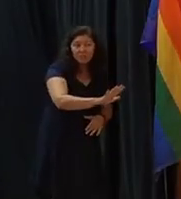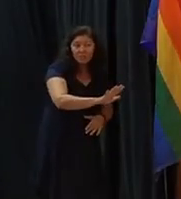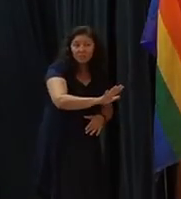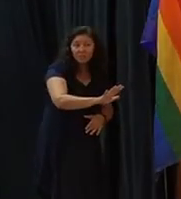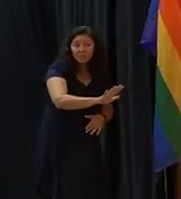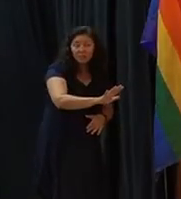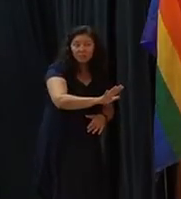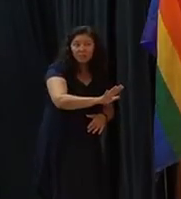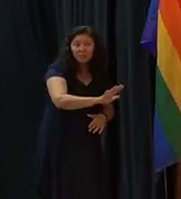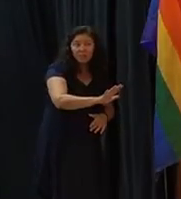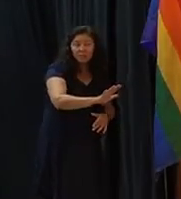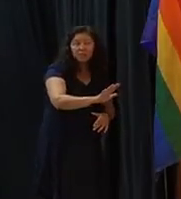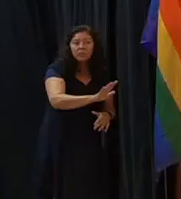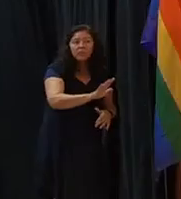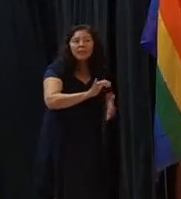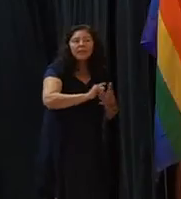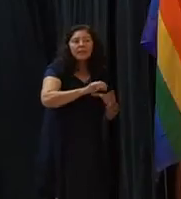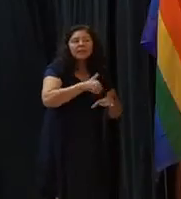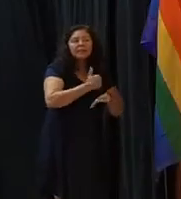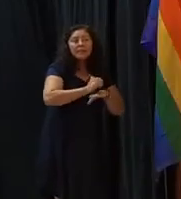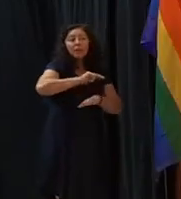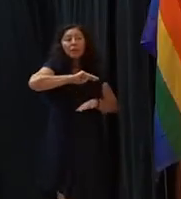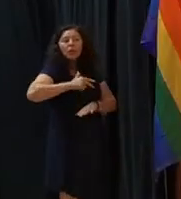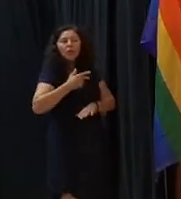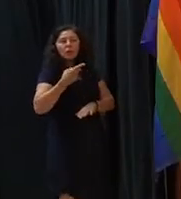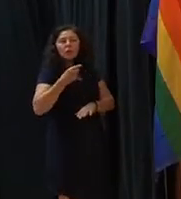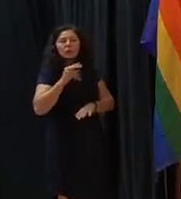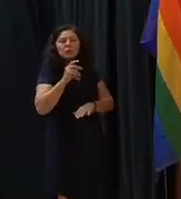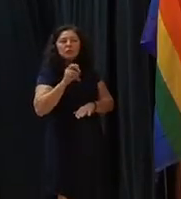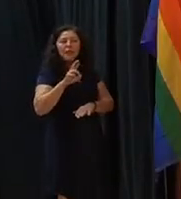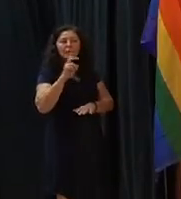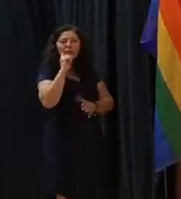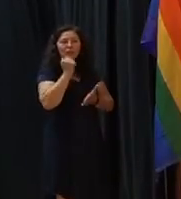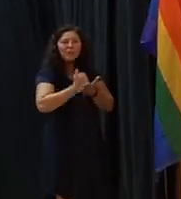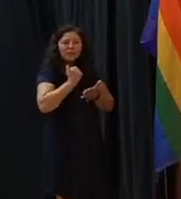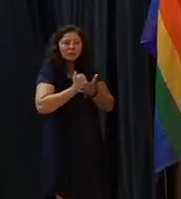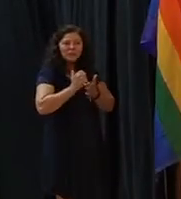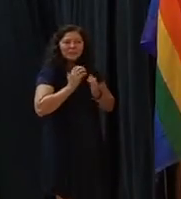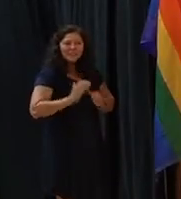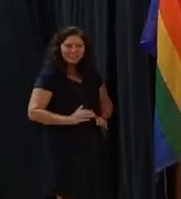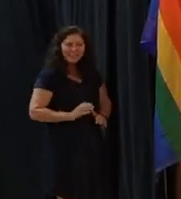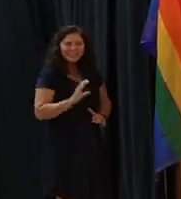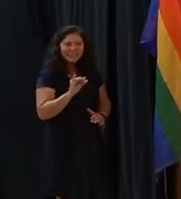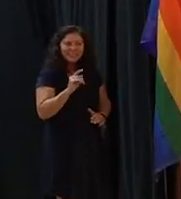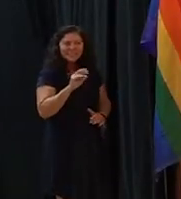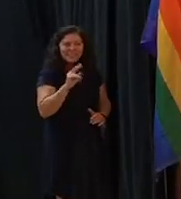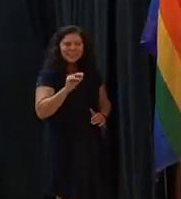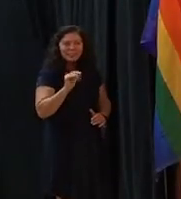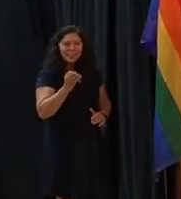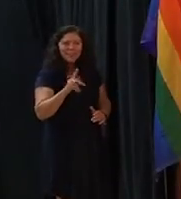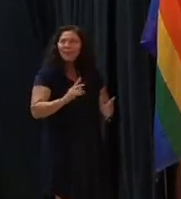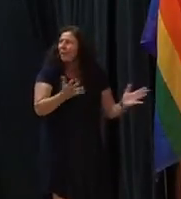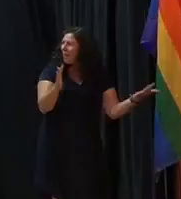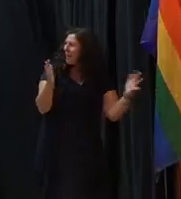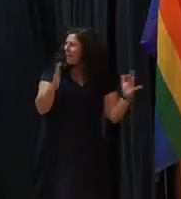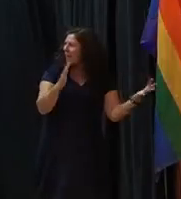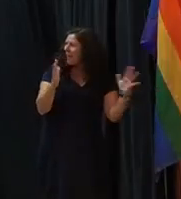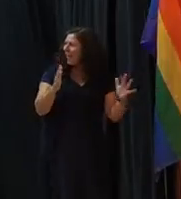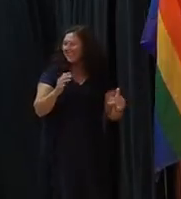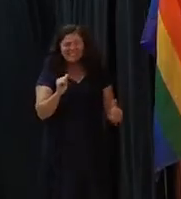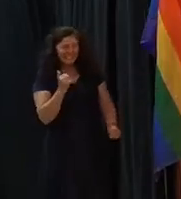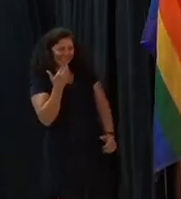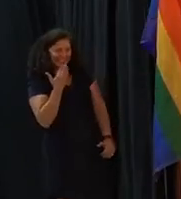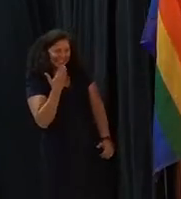the first country in Asia to have a third gender on our passport and citizenship. So I